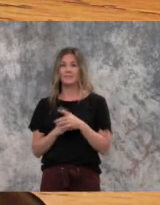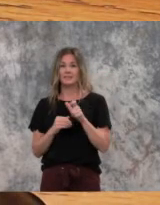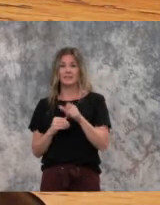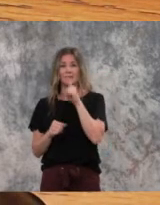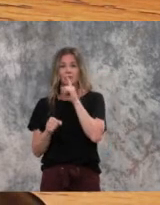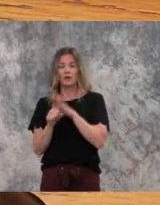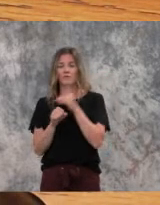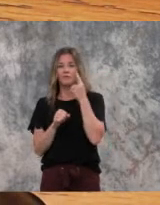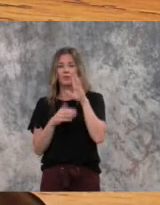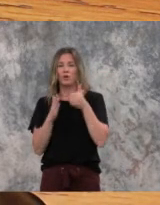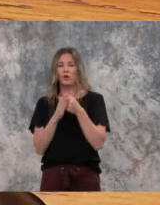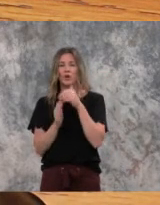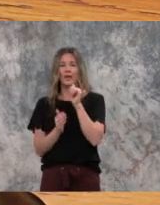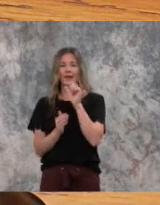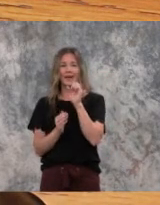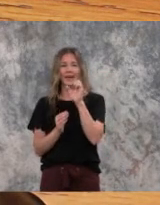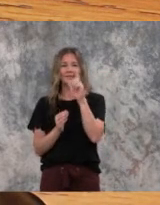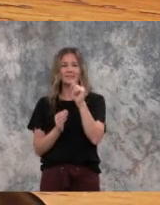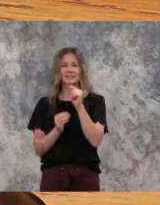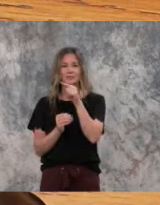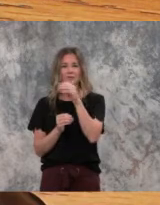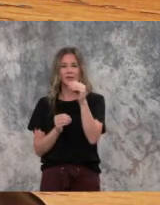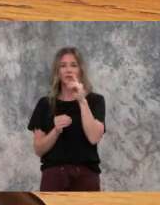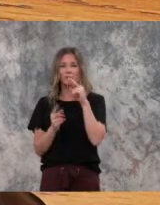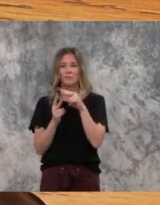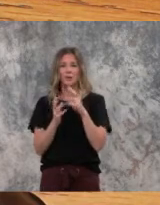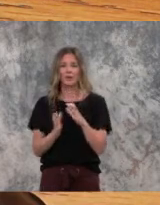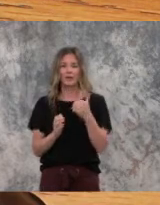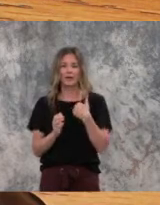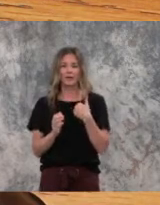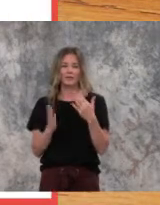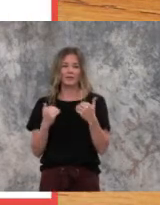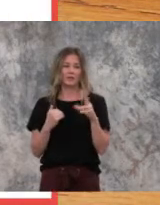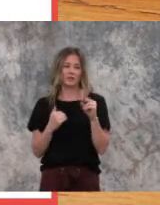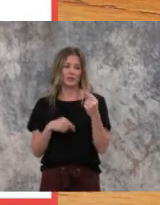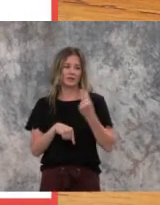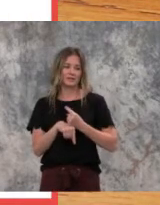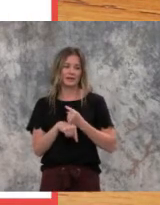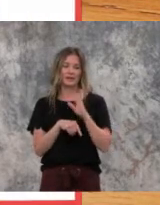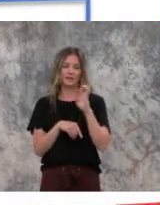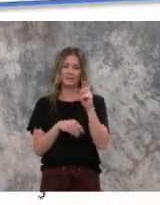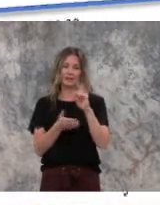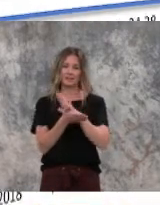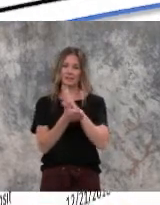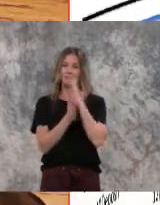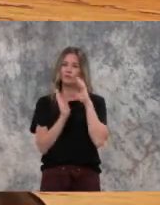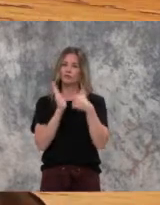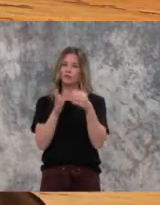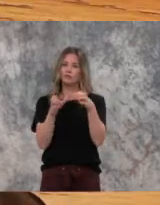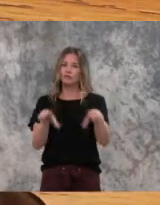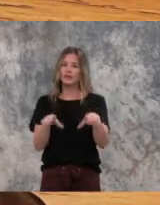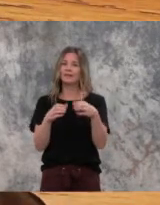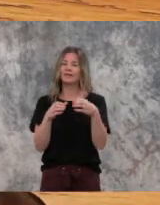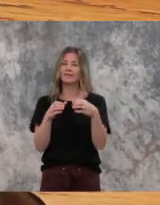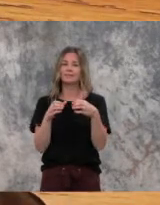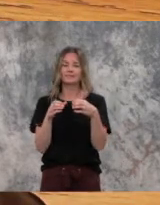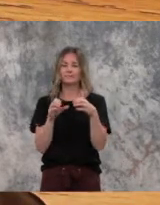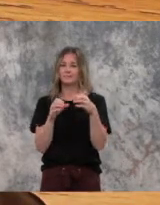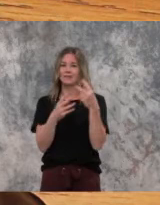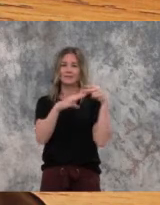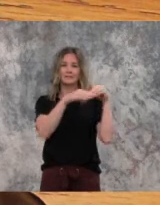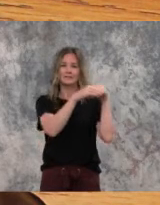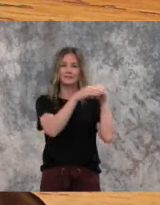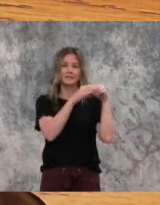need confirmation of all assets you and your partner have. Your 30-day bank statement will show your checkings and